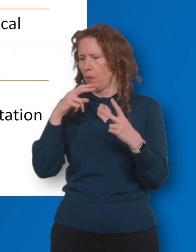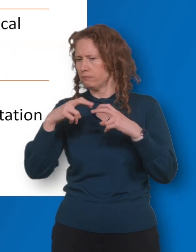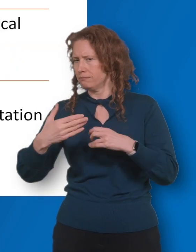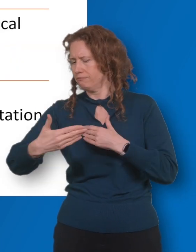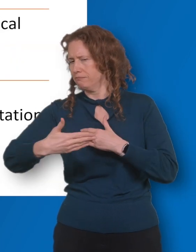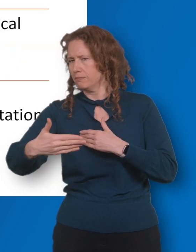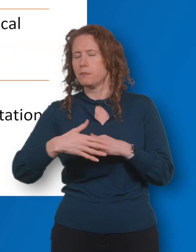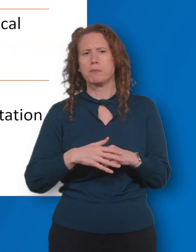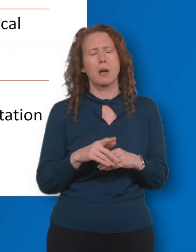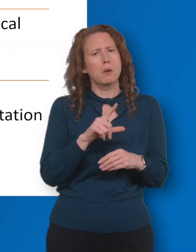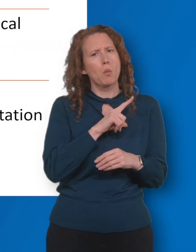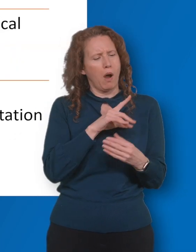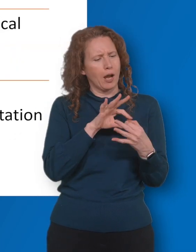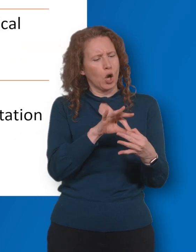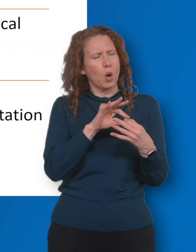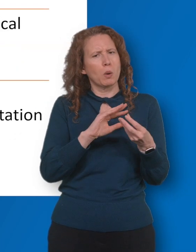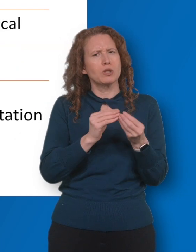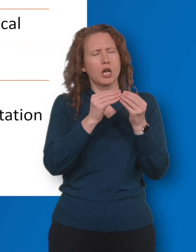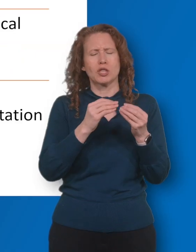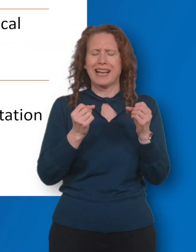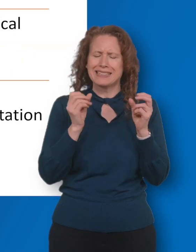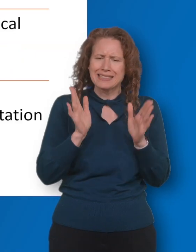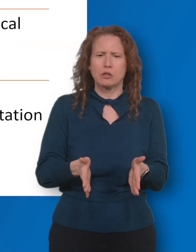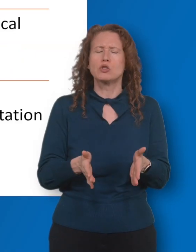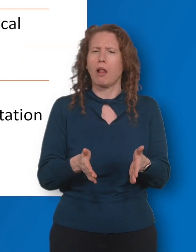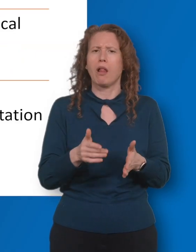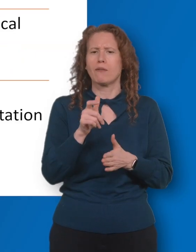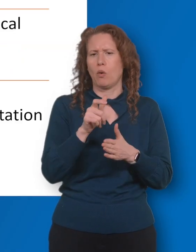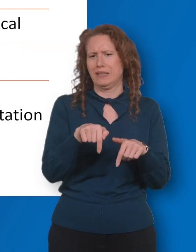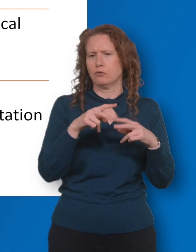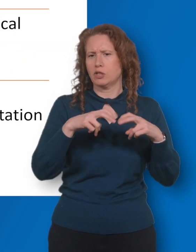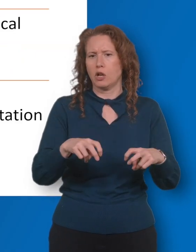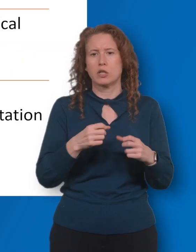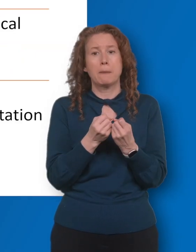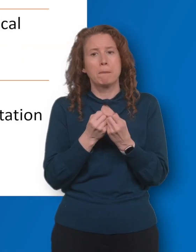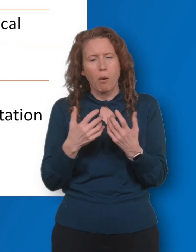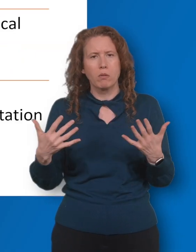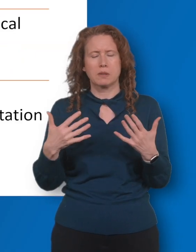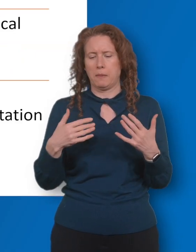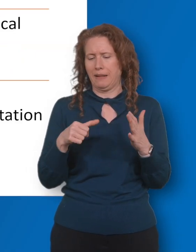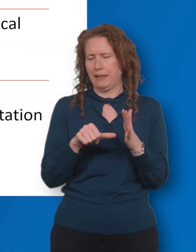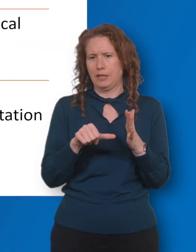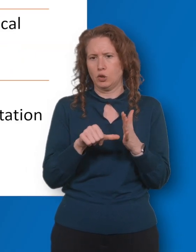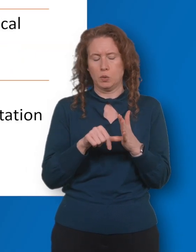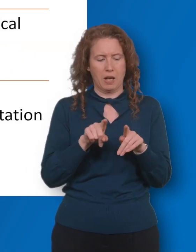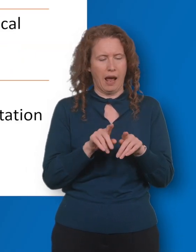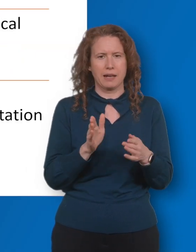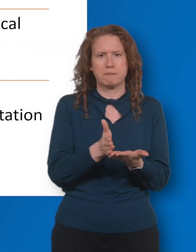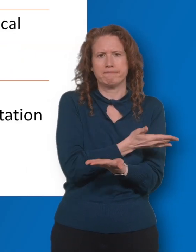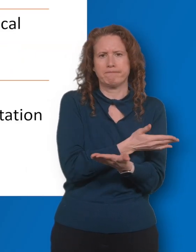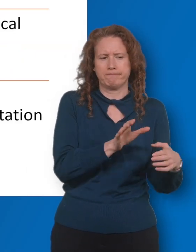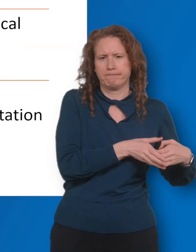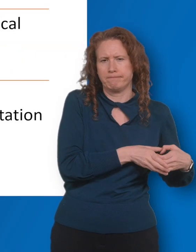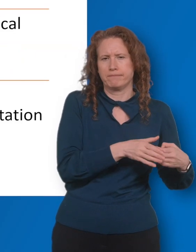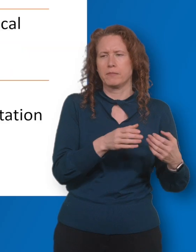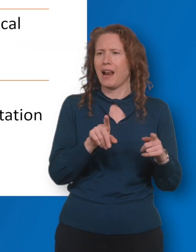in neurodiversity research? Multiple marginalization is likely. So